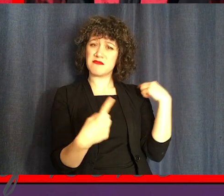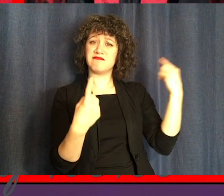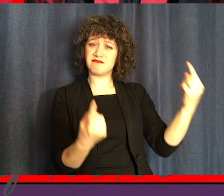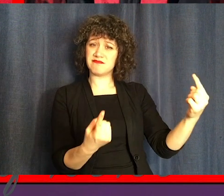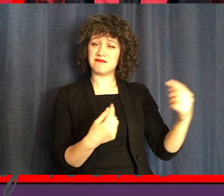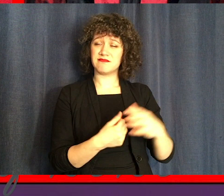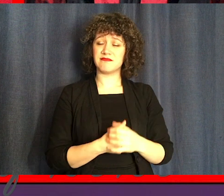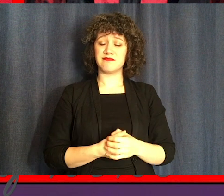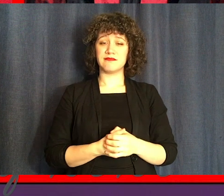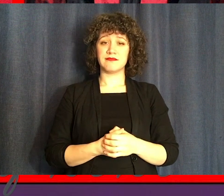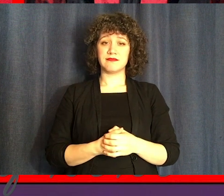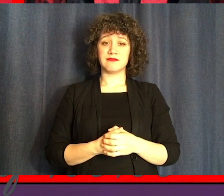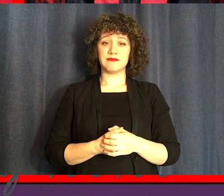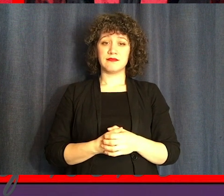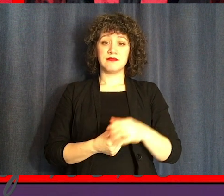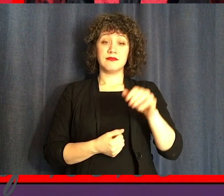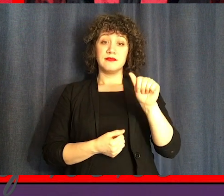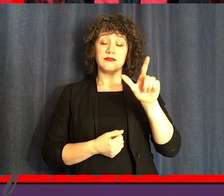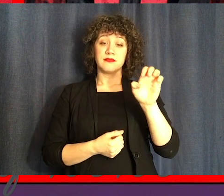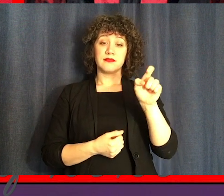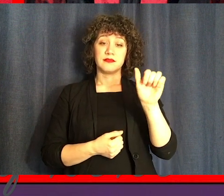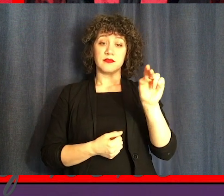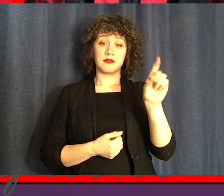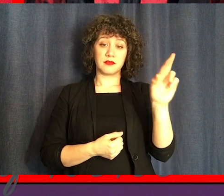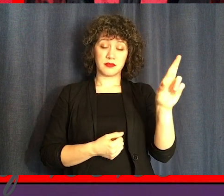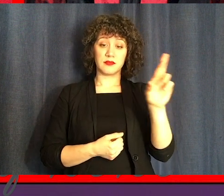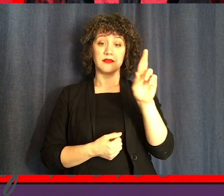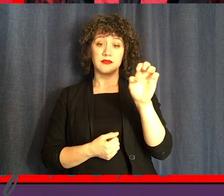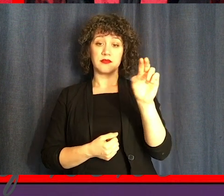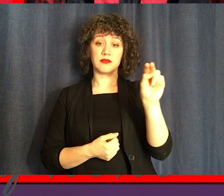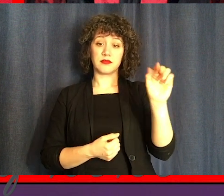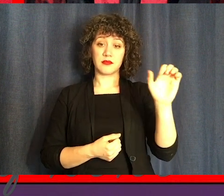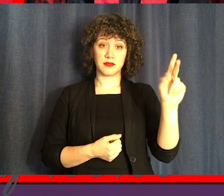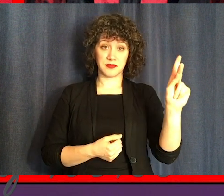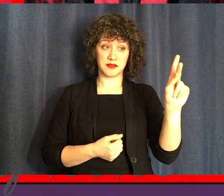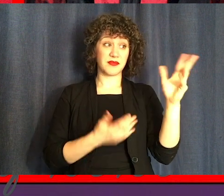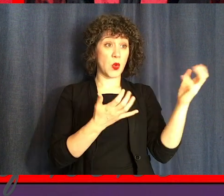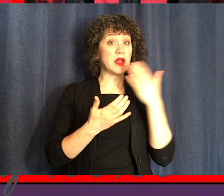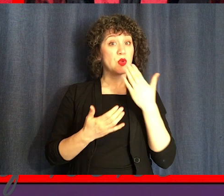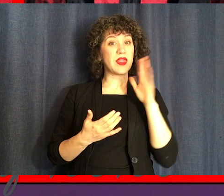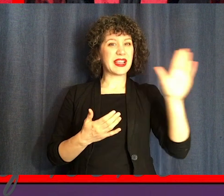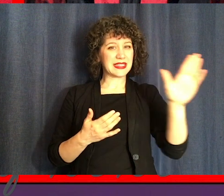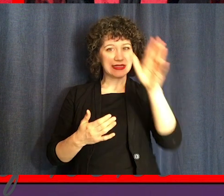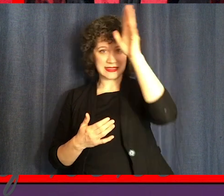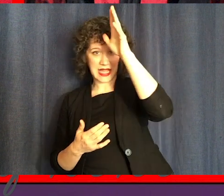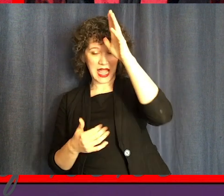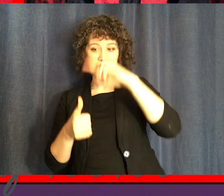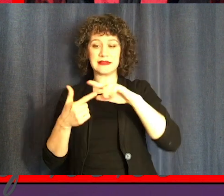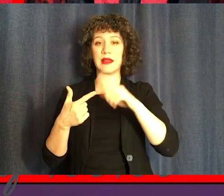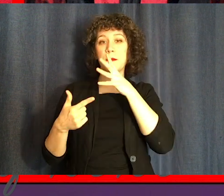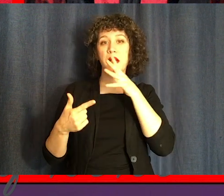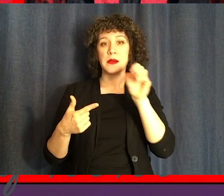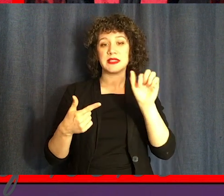Alexander Rennick. Alex would like to thank his dad and his mom, Sarah, as well as his brothers and